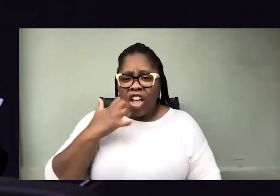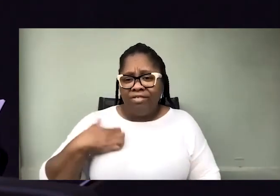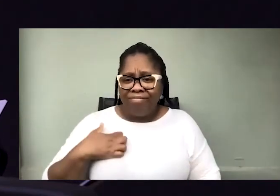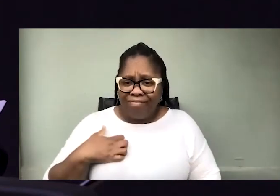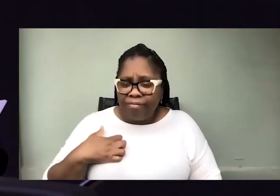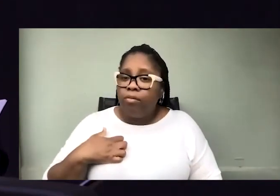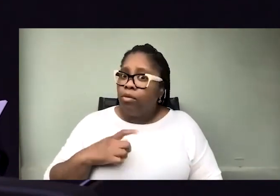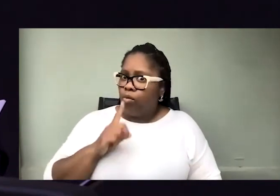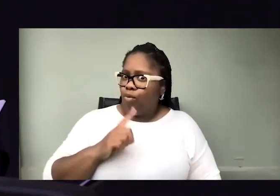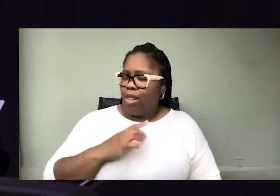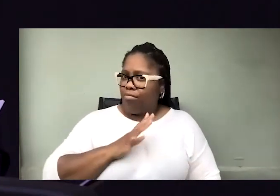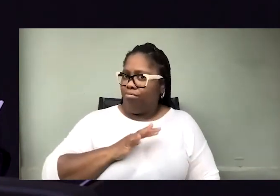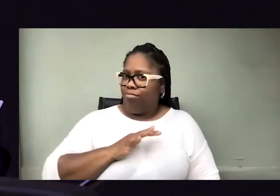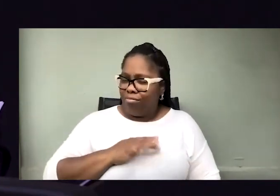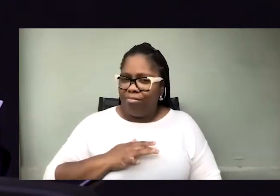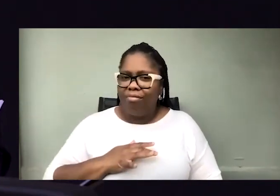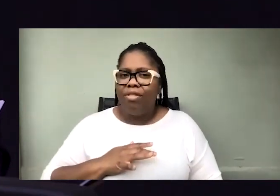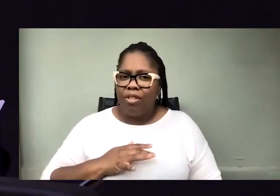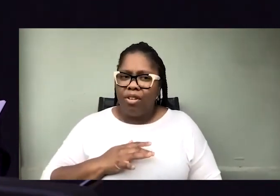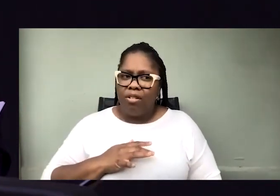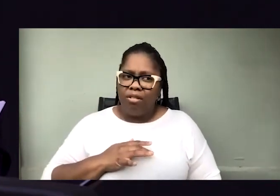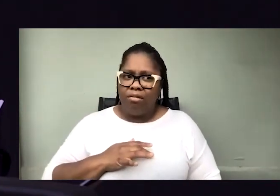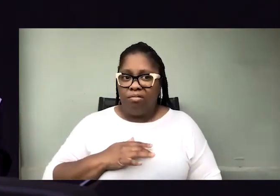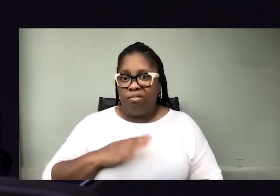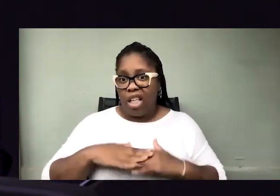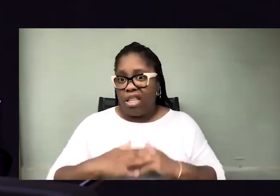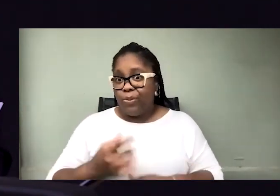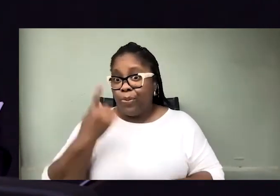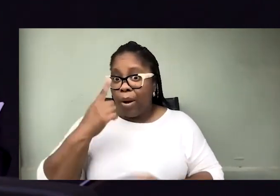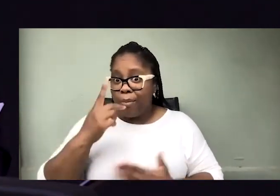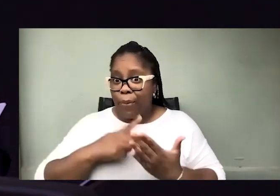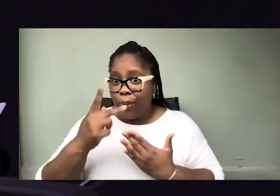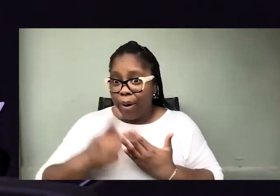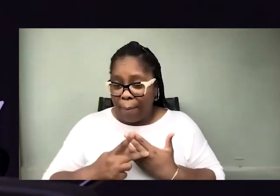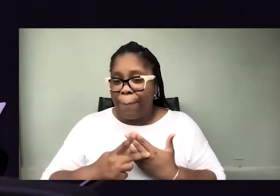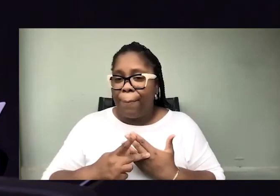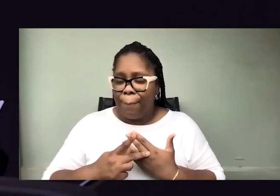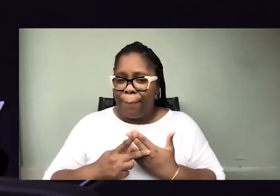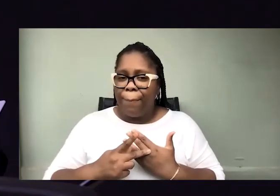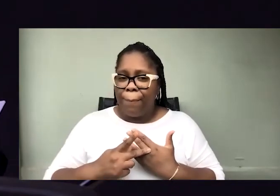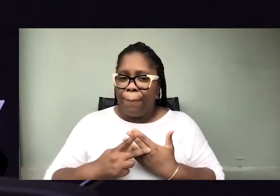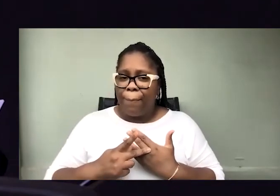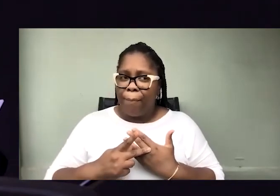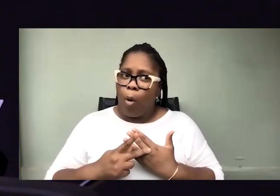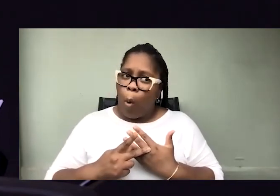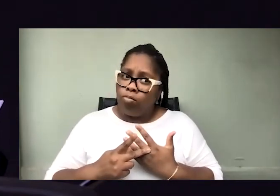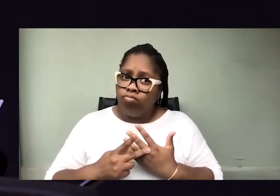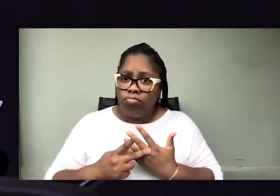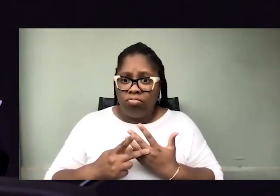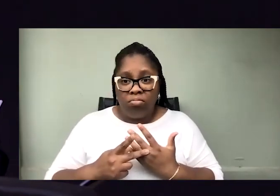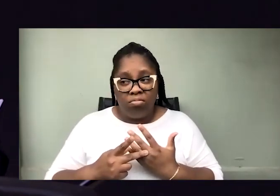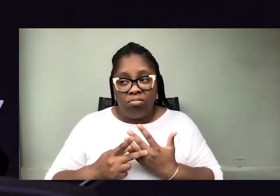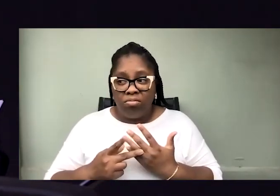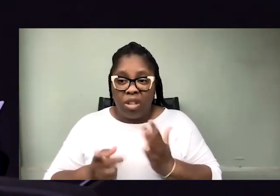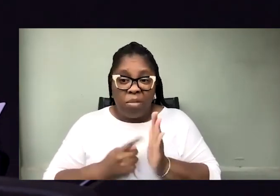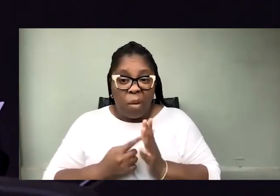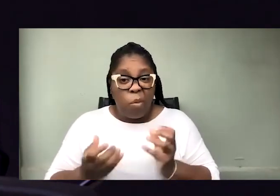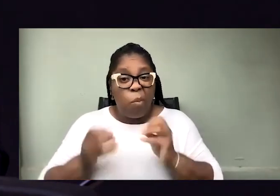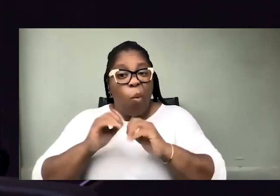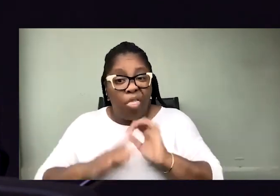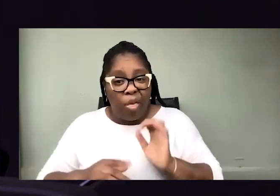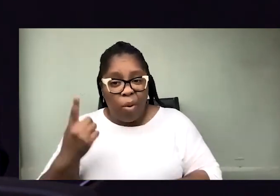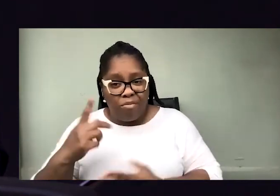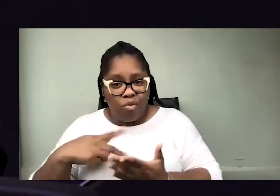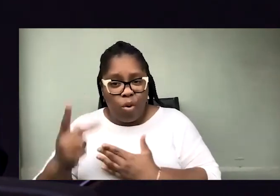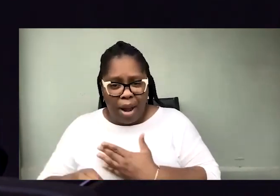very gratifying to see that at least one of our programs, more times it was multiple programs, covered